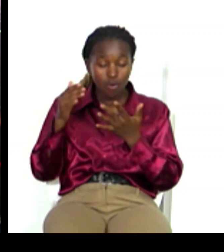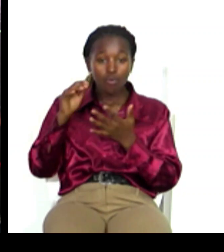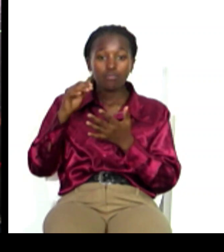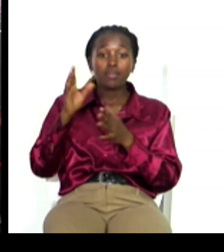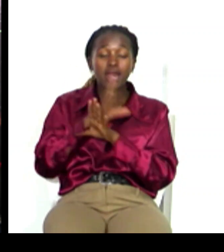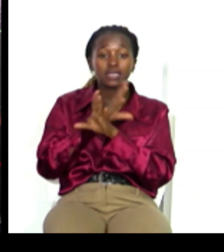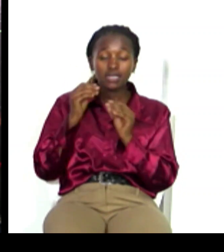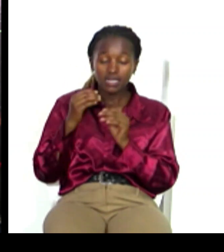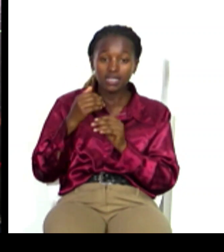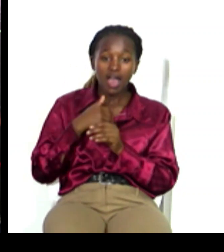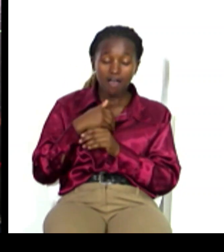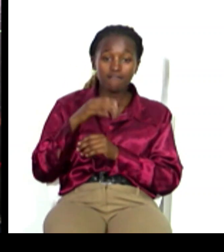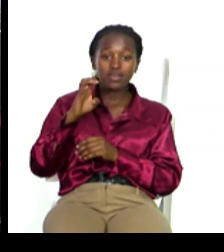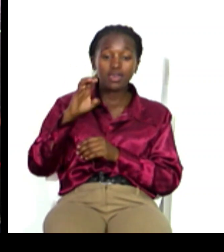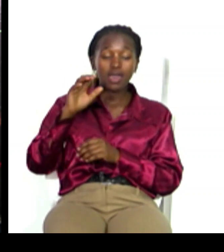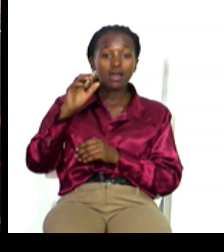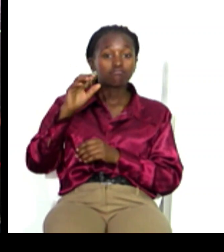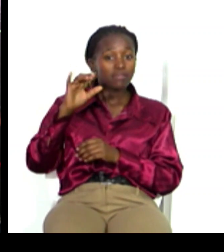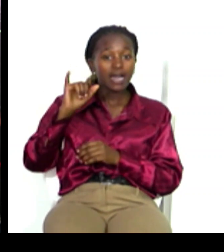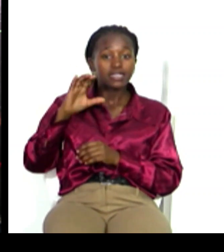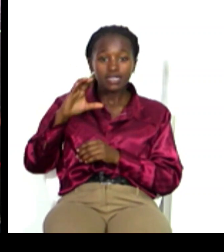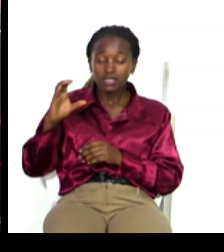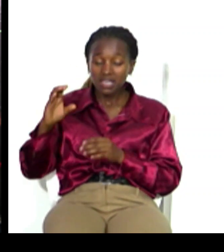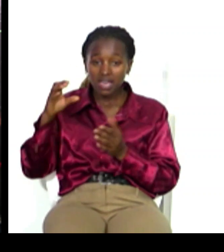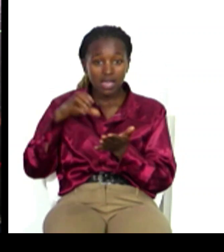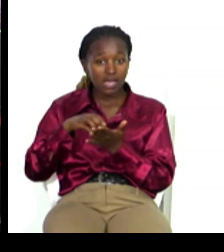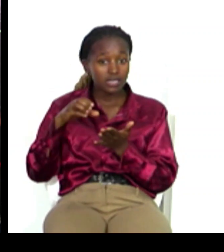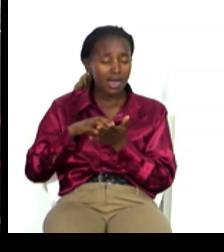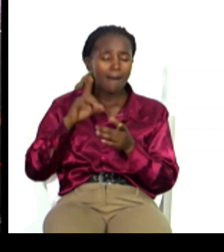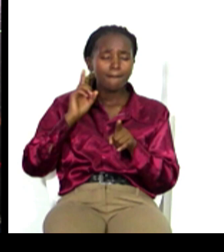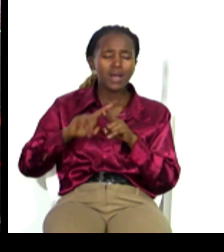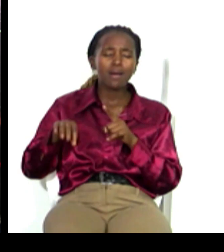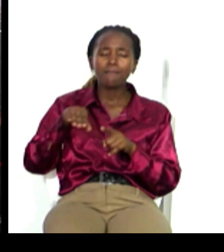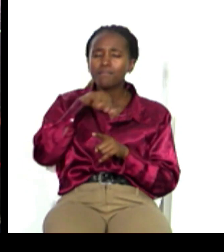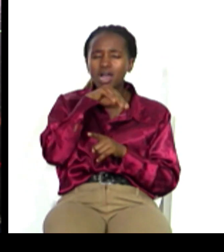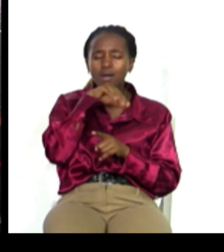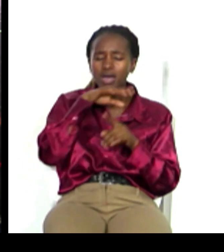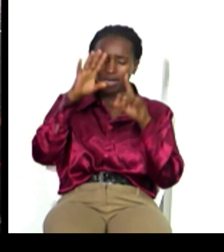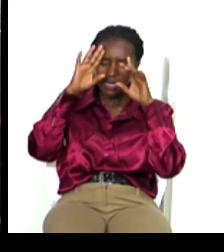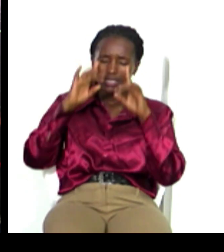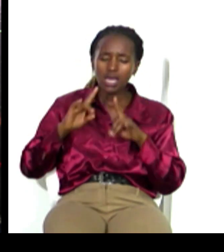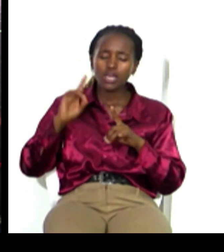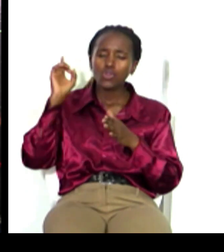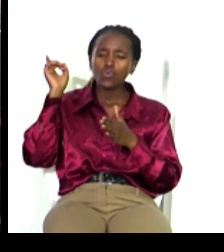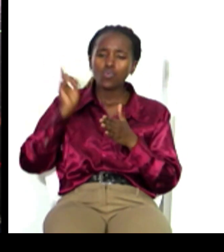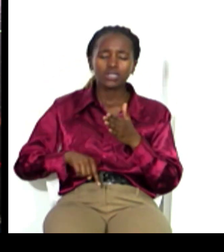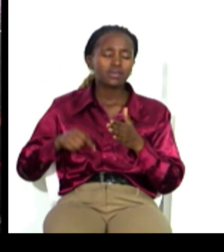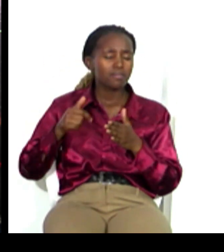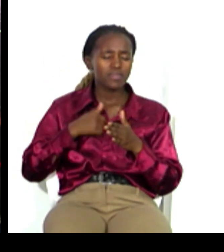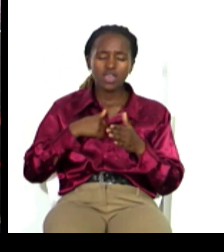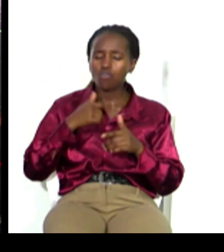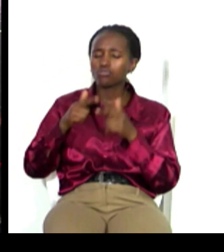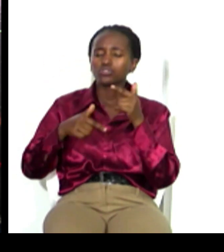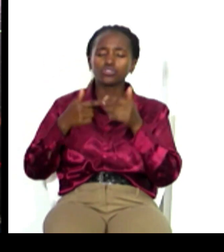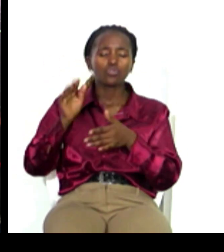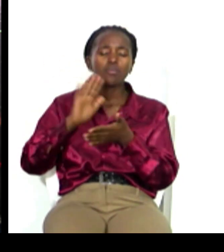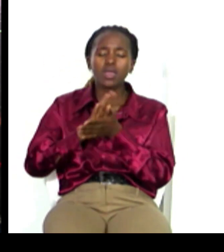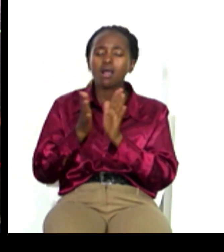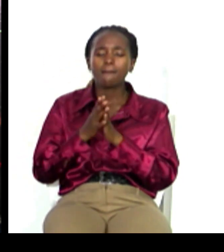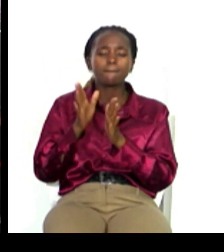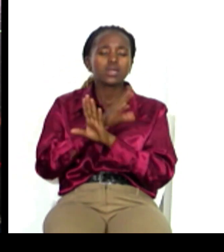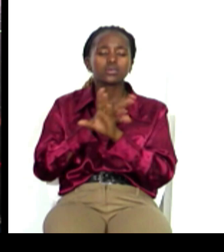Hiyo time 2007. But what did Raila do? Aliamua akaachilia hiyo kiti. Akasema